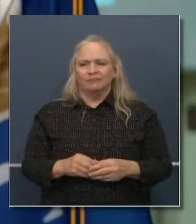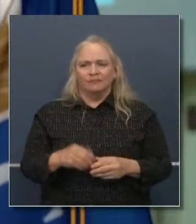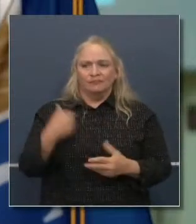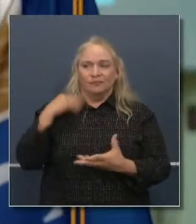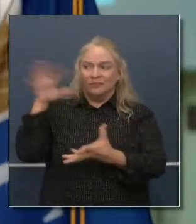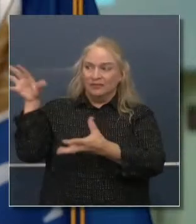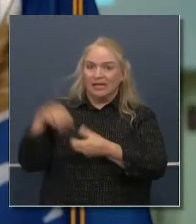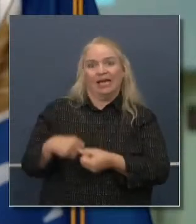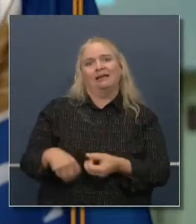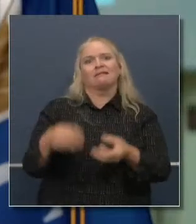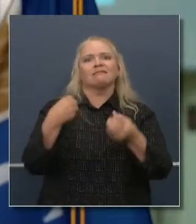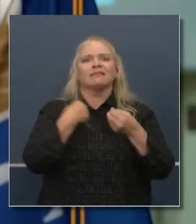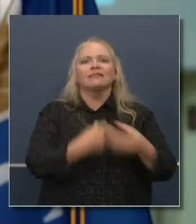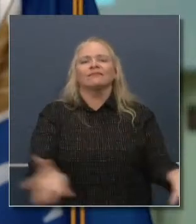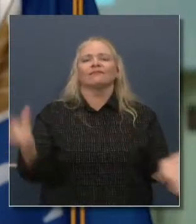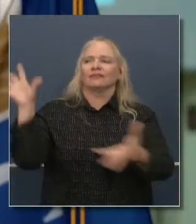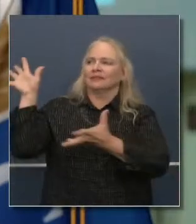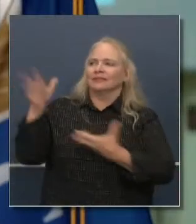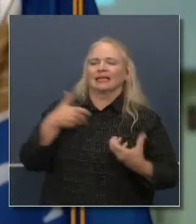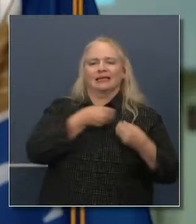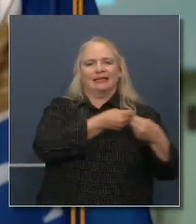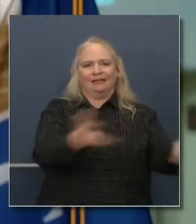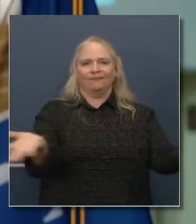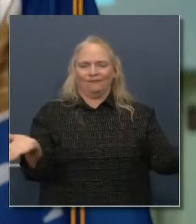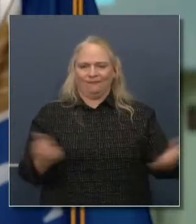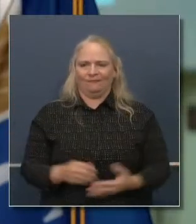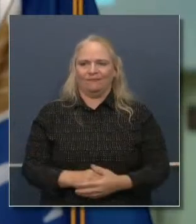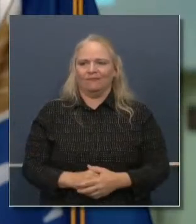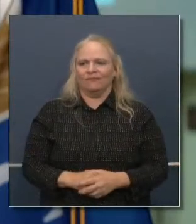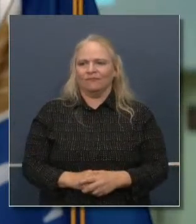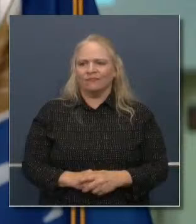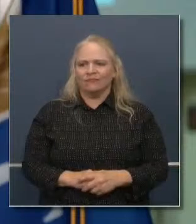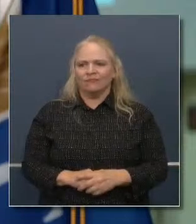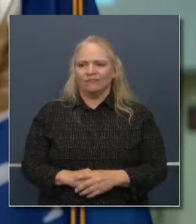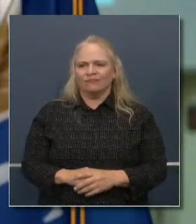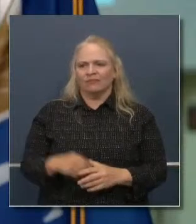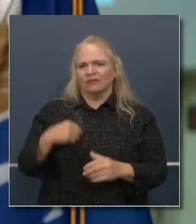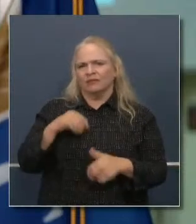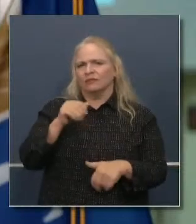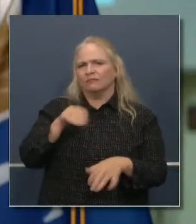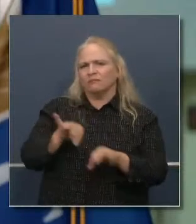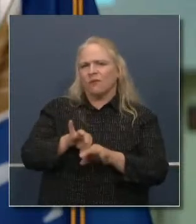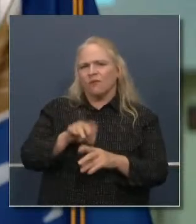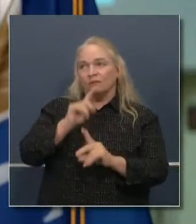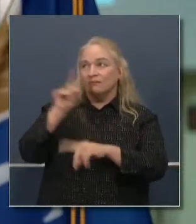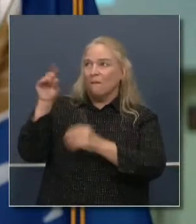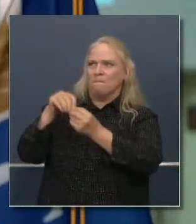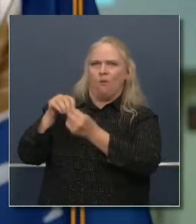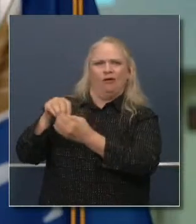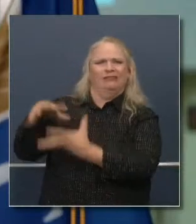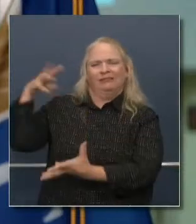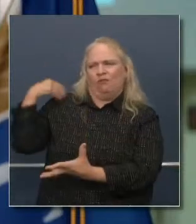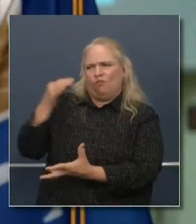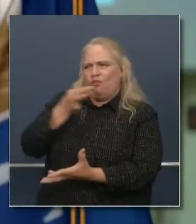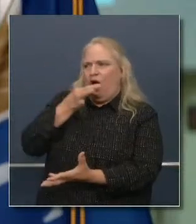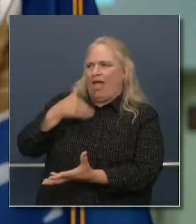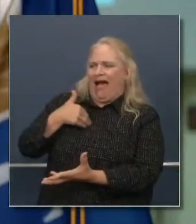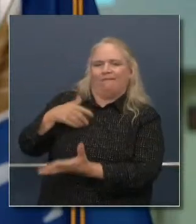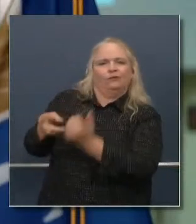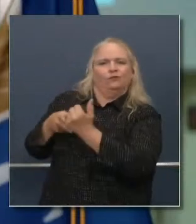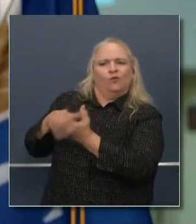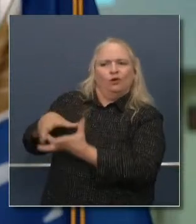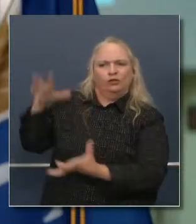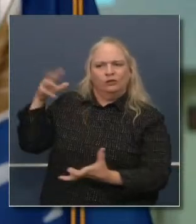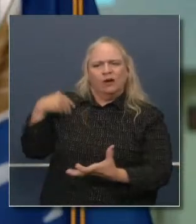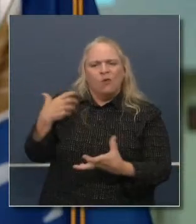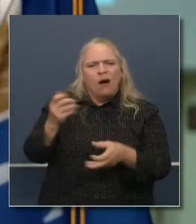as we built up our PPE. More capacity and resource with plans, protocols, procedures,